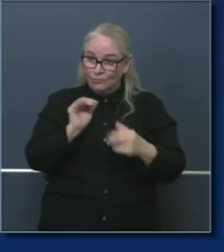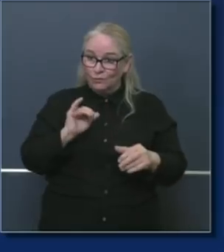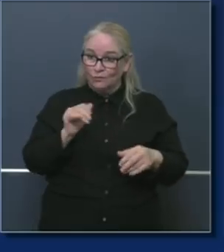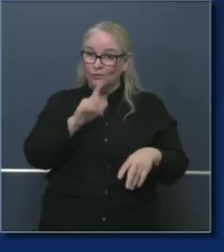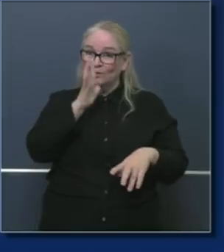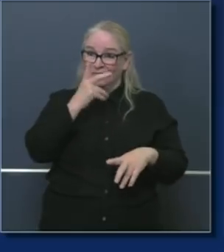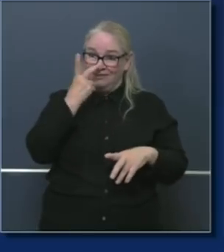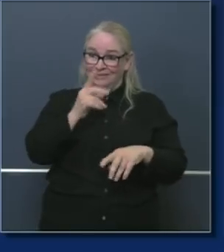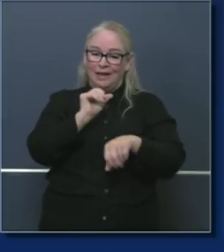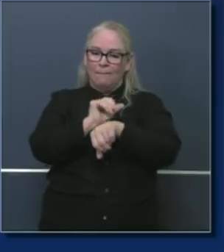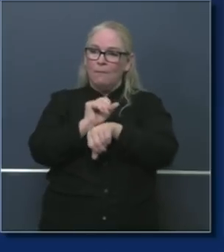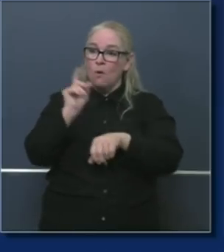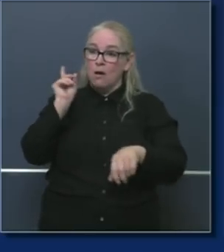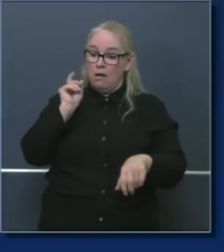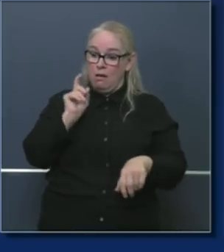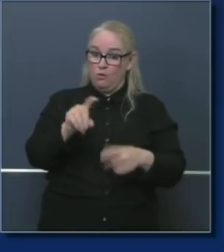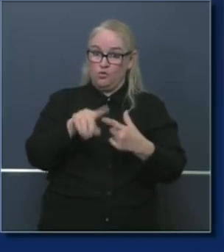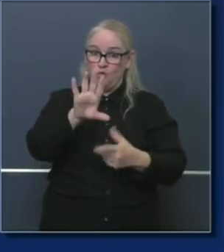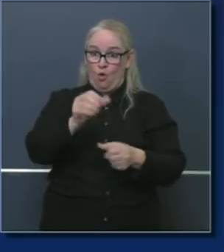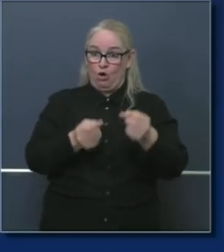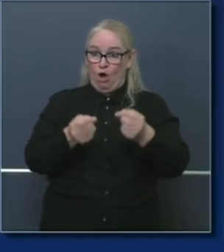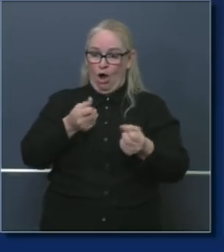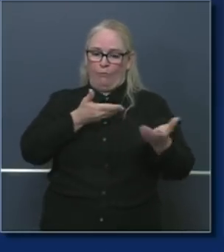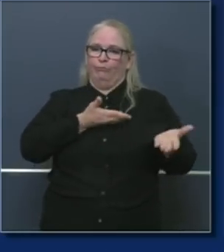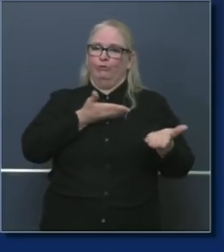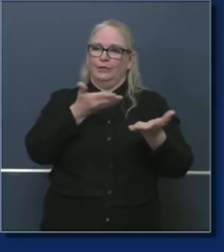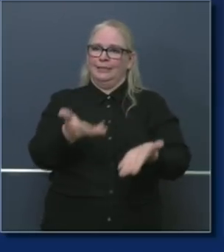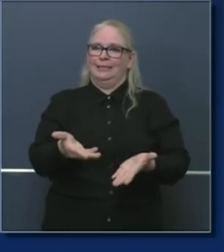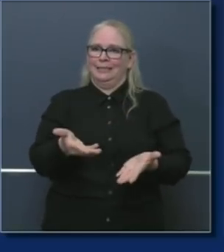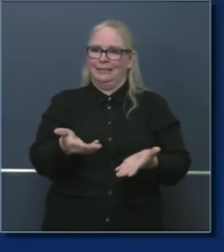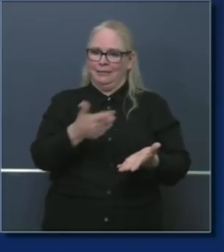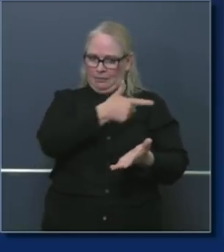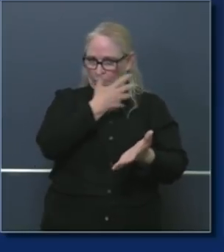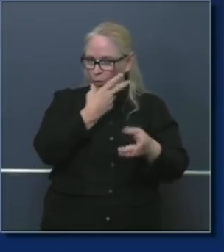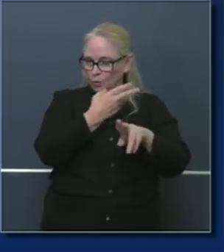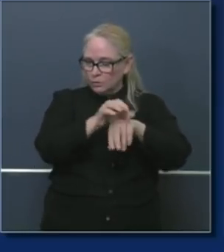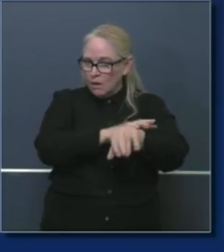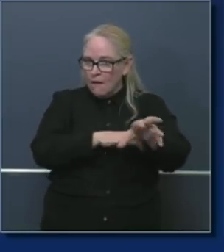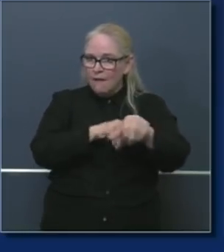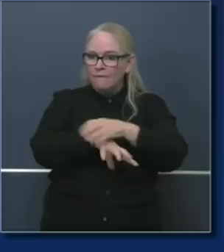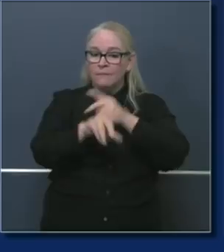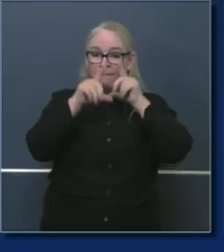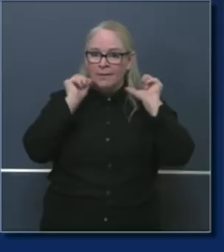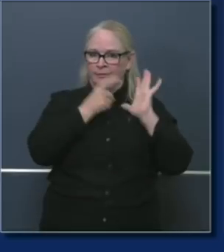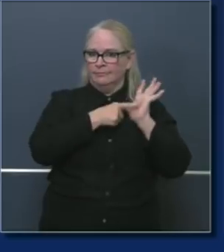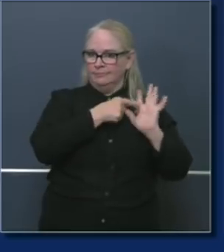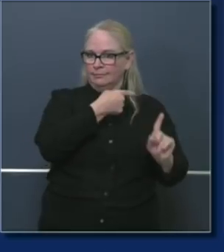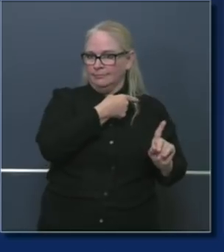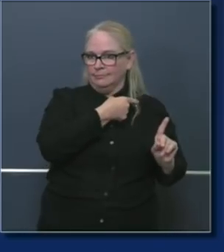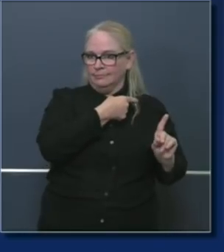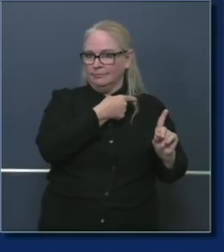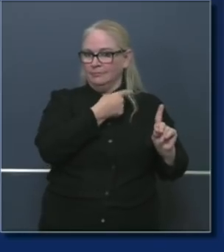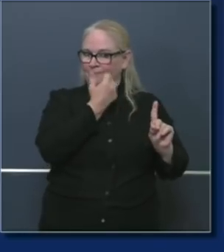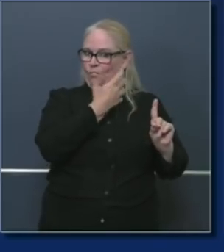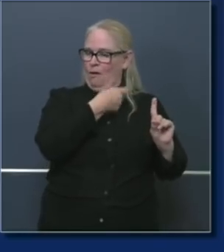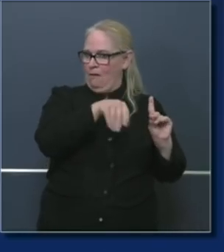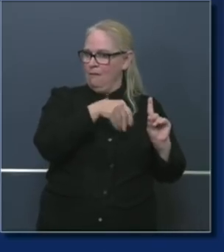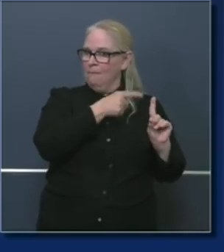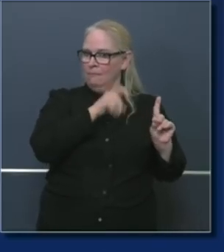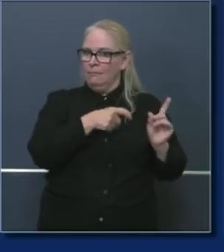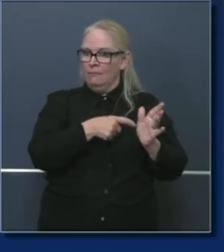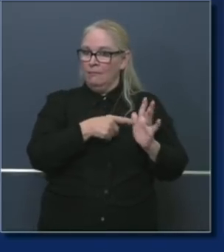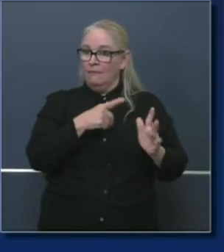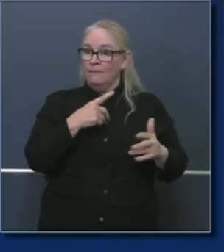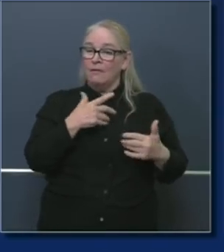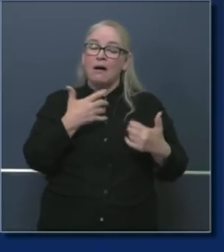to your car potentially to deliver goods with gloves and a mask on. What does it mean for manufacturers? It means that